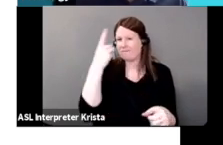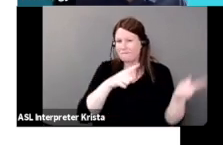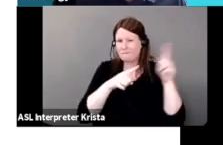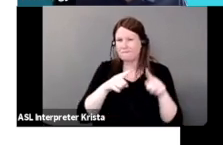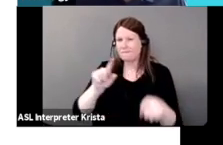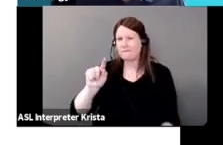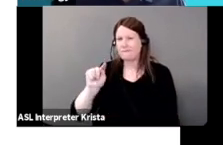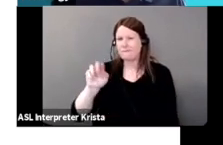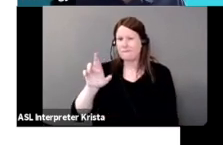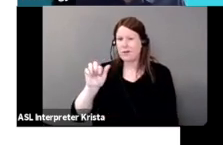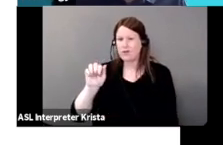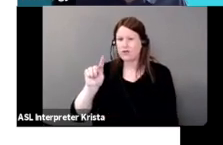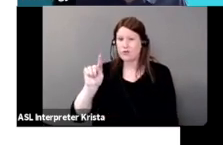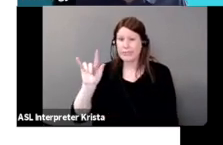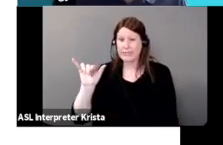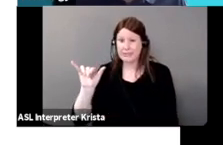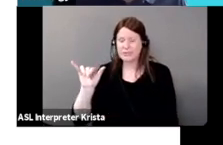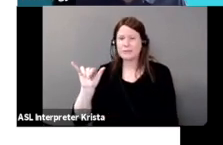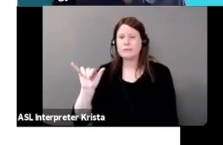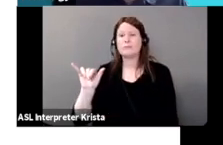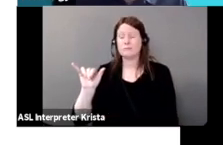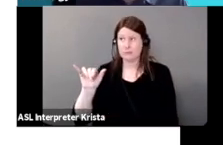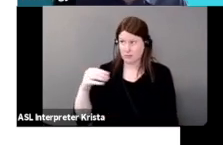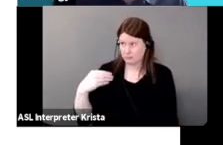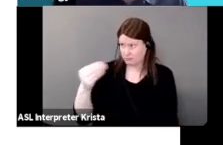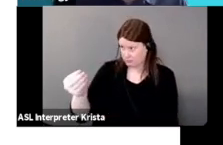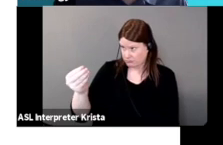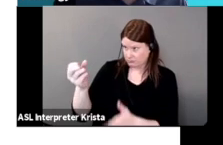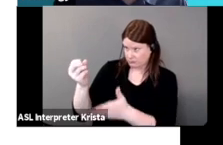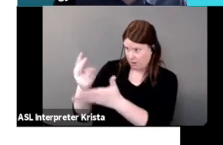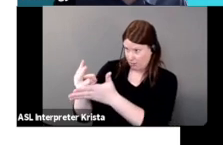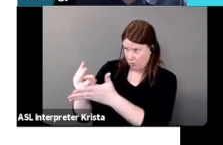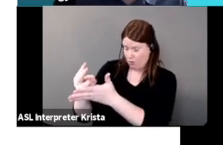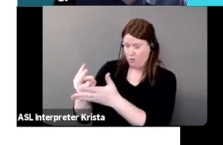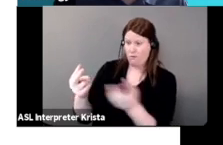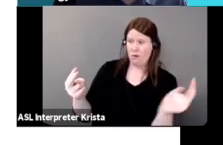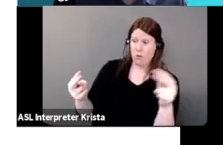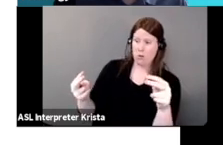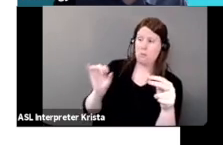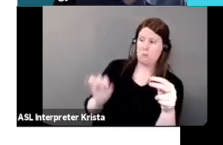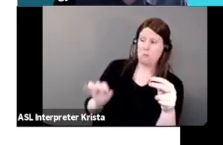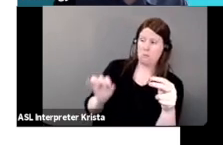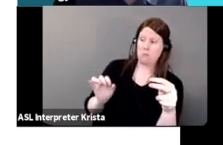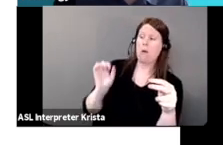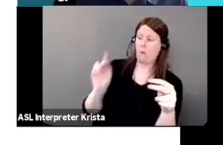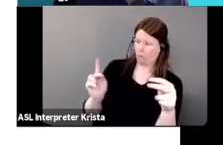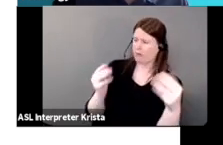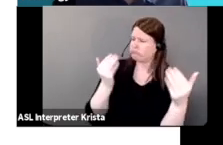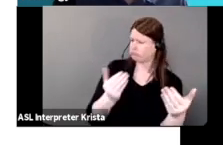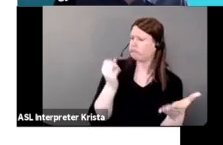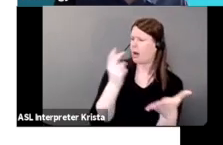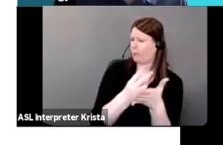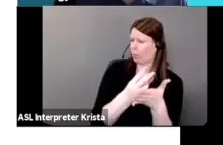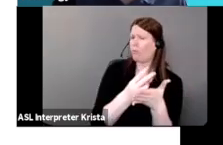other will look at the reasoning and say, okay, yeah, we're persuaded that that's pretty good. We'll grant that here too.